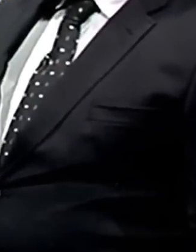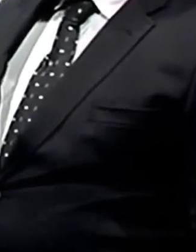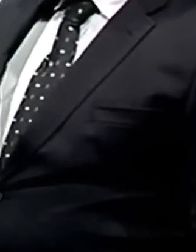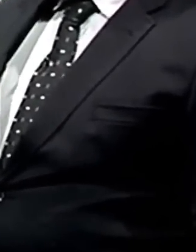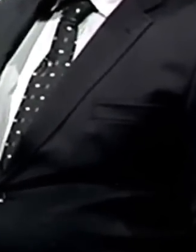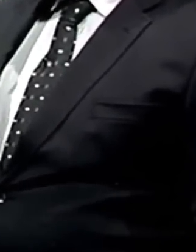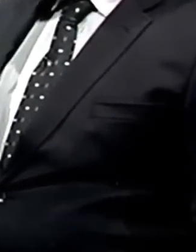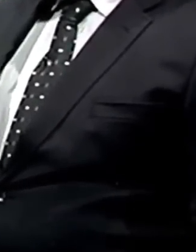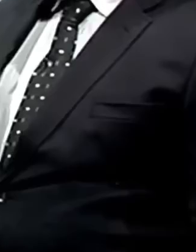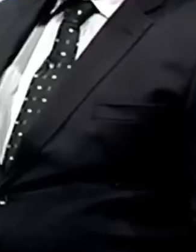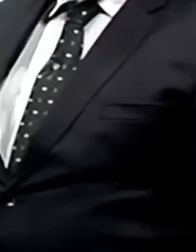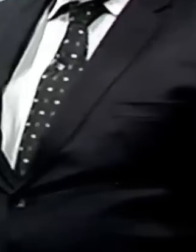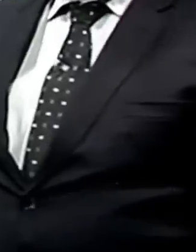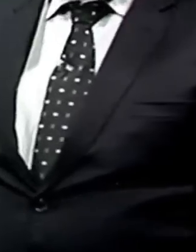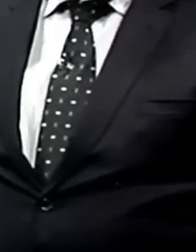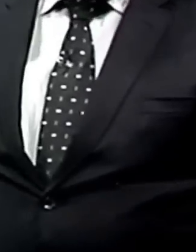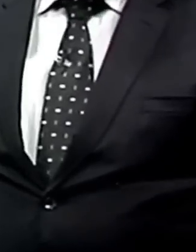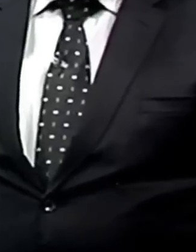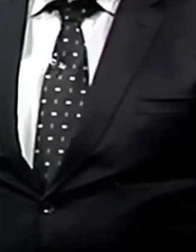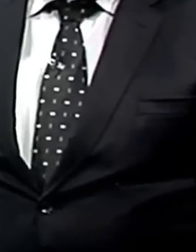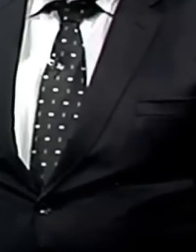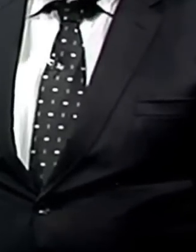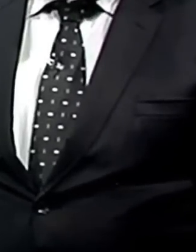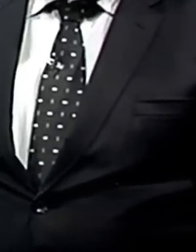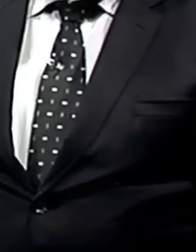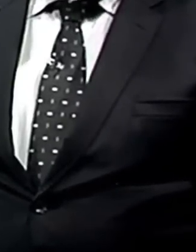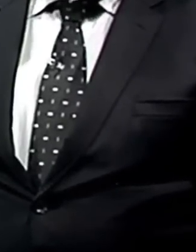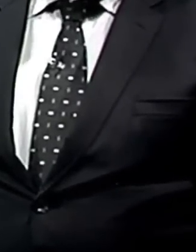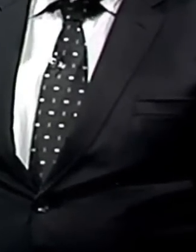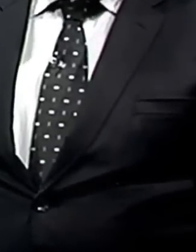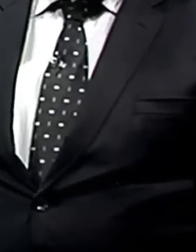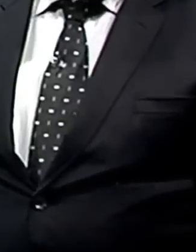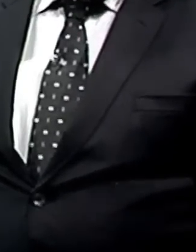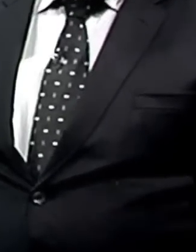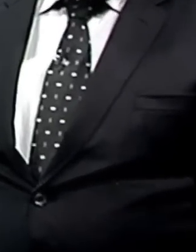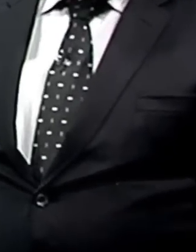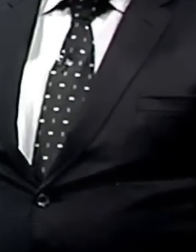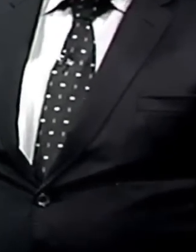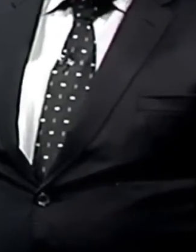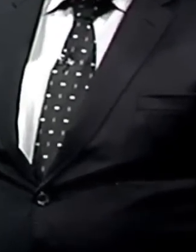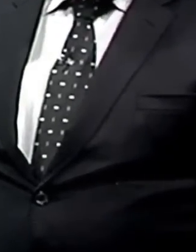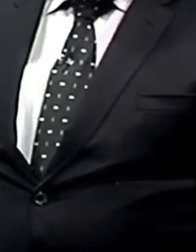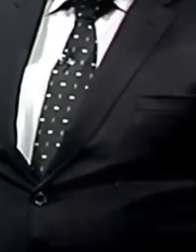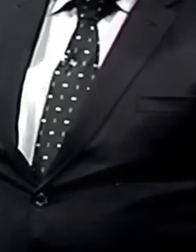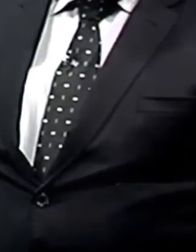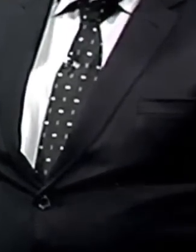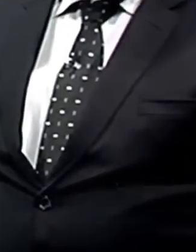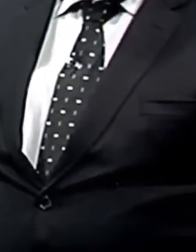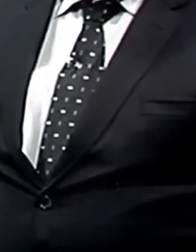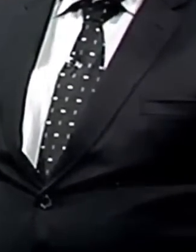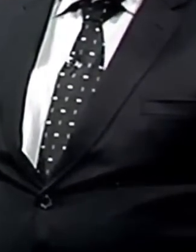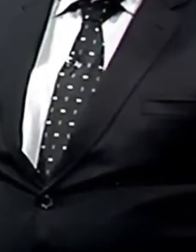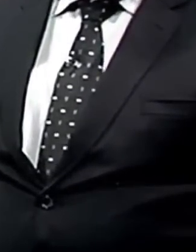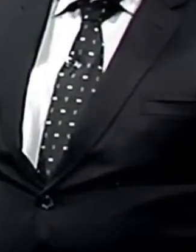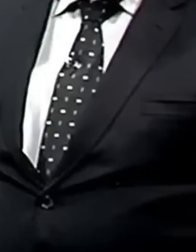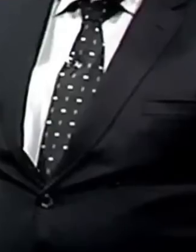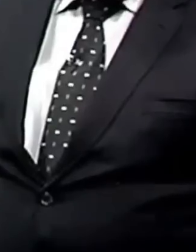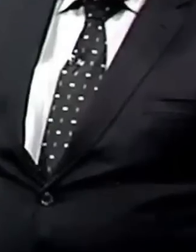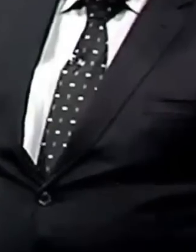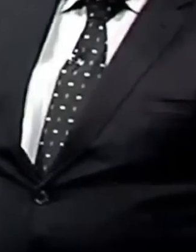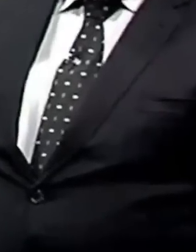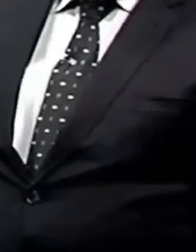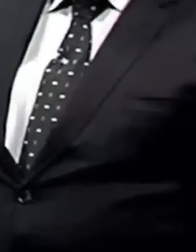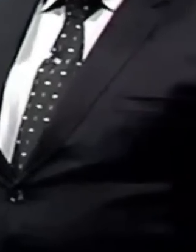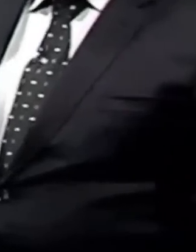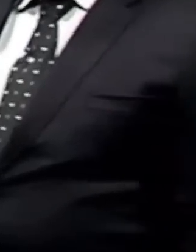sholo motho e robedi mona o tla le sholo motho robedi man Lichtenburg ha re shebile ka mane ka Tosca e tla batse masho a mabedi a tla re shebile ka re province ena ya Gauteng